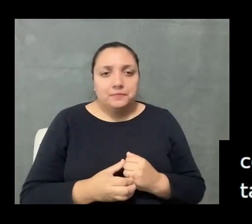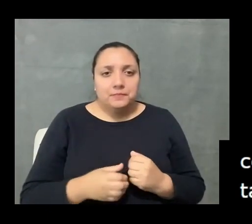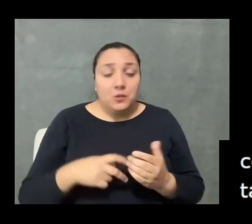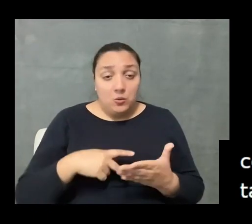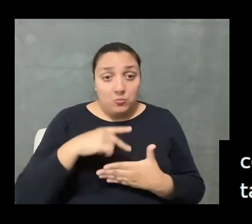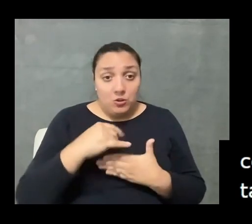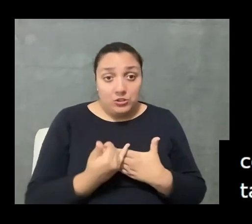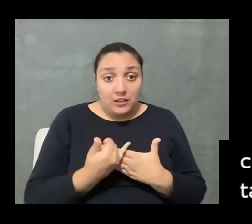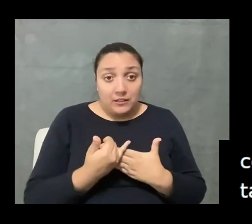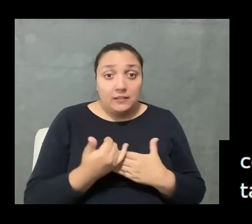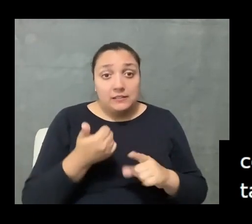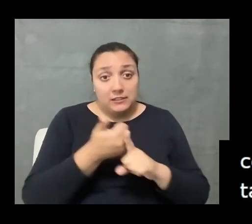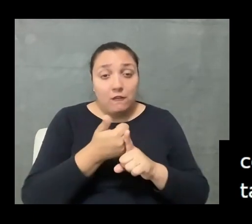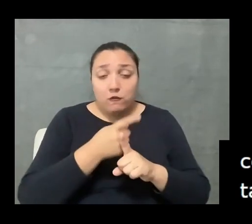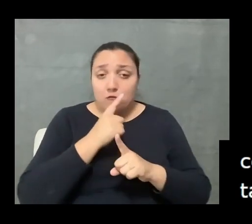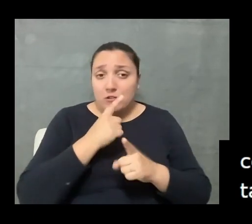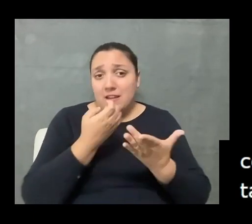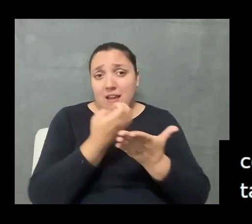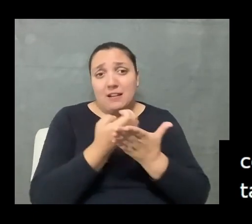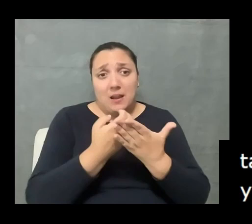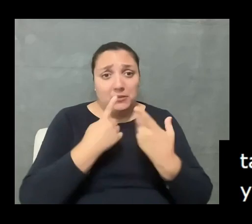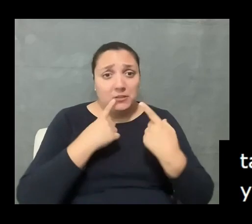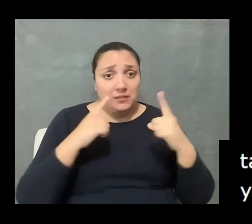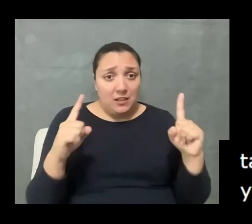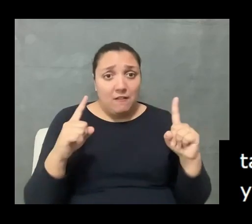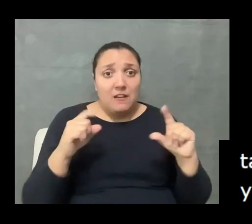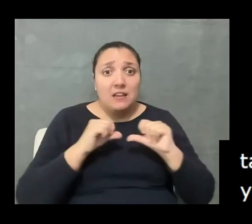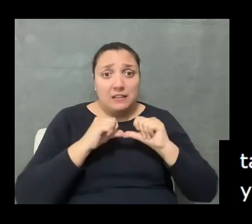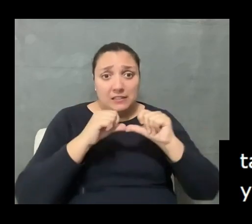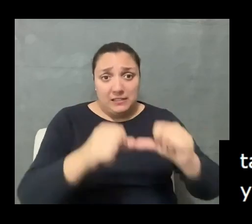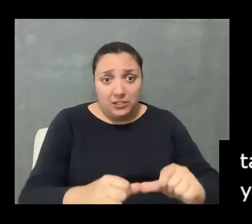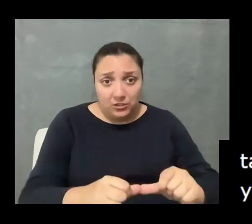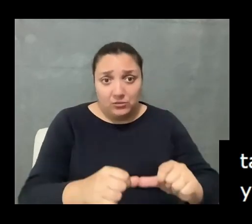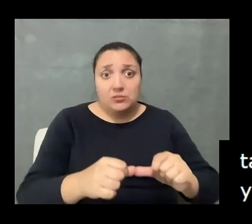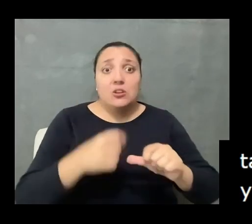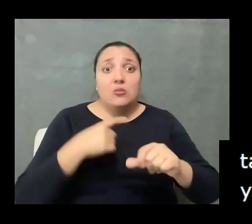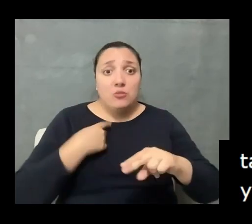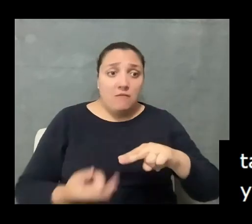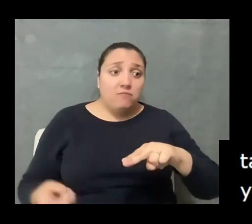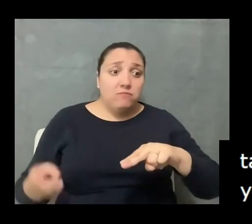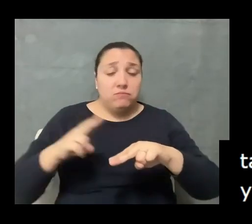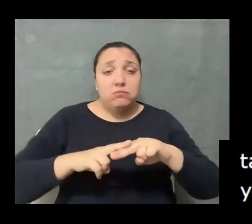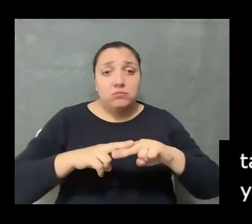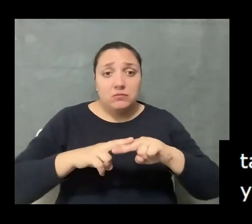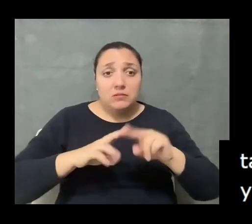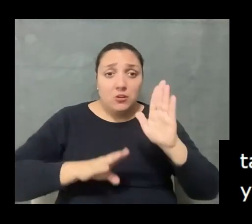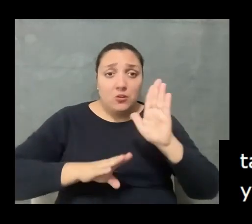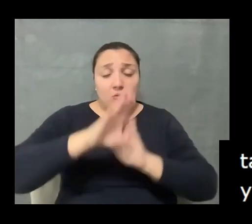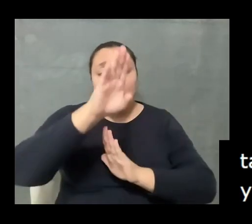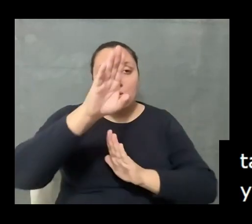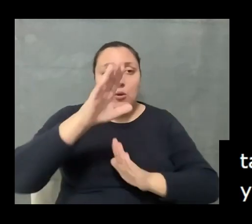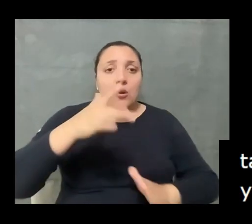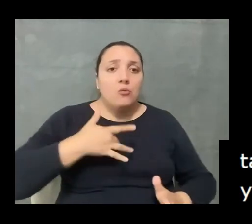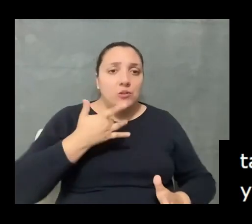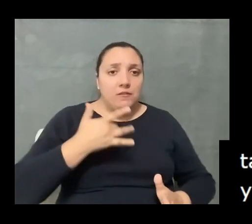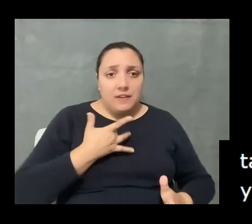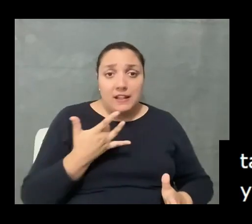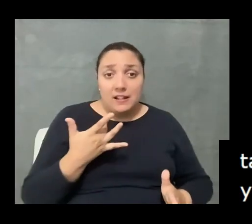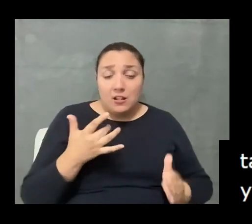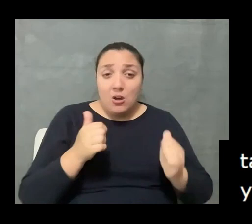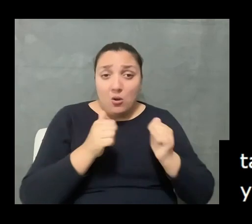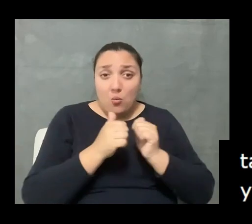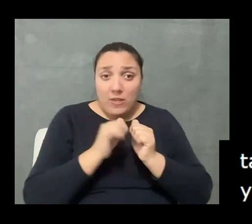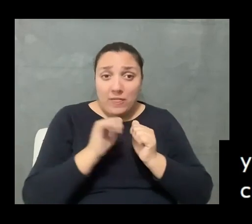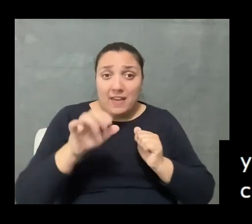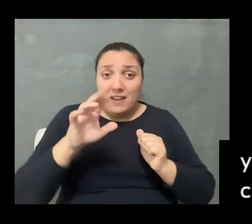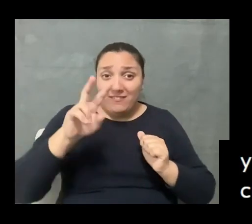a great economic success and continues to be as we have uptake and growth. We believe that with the impending BEAD